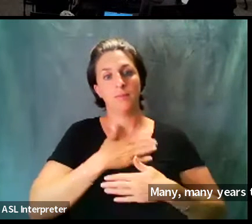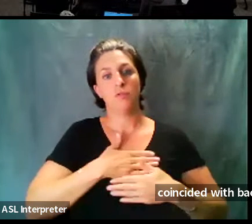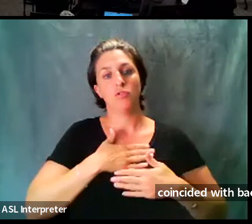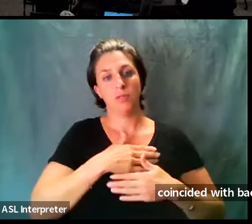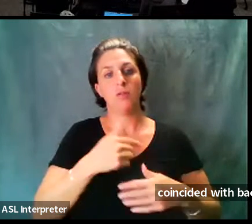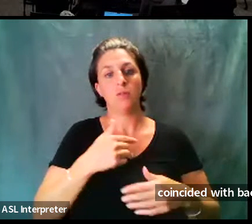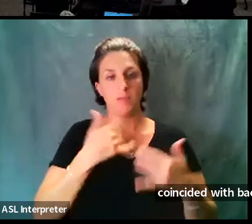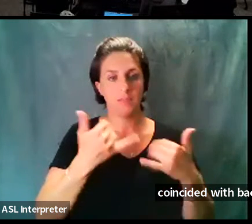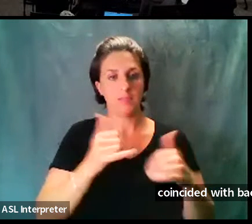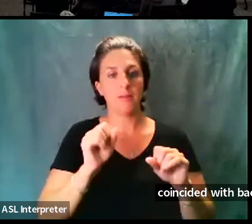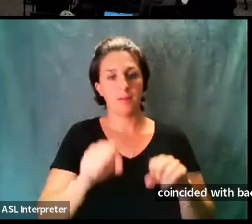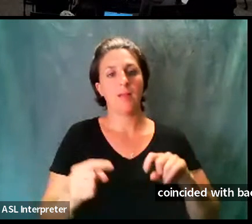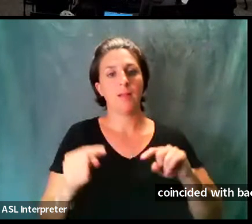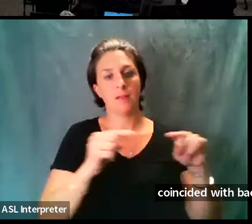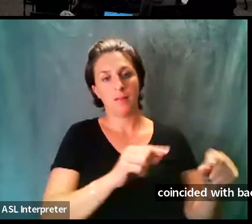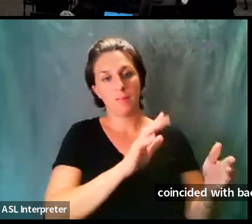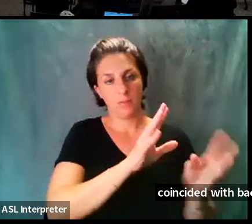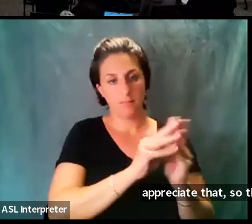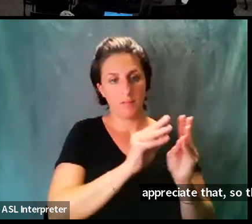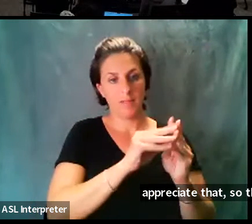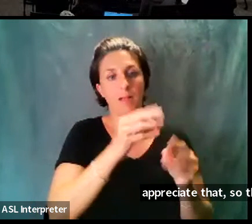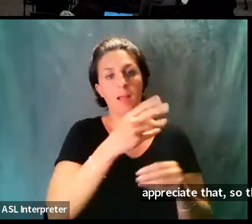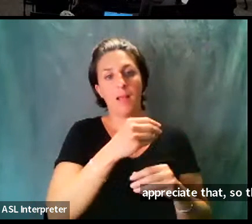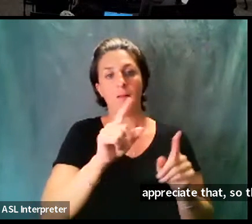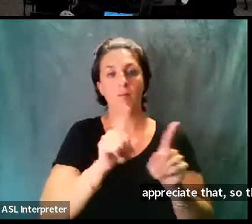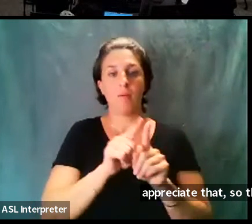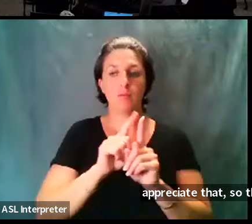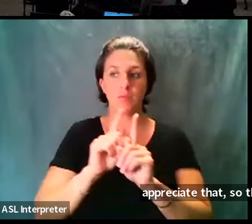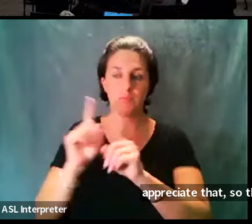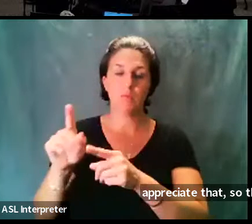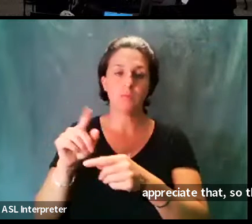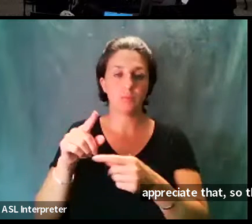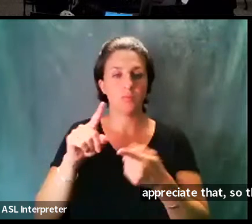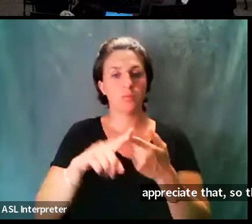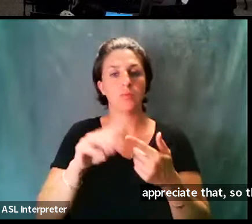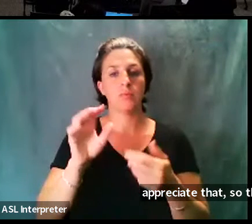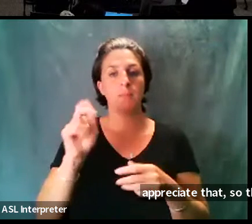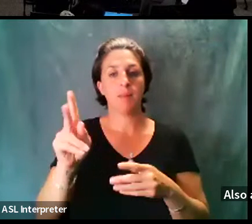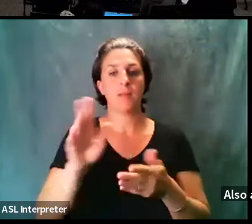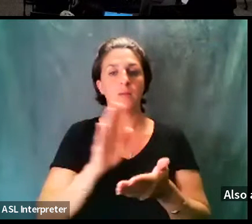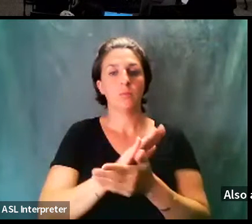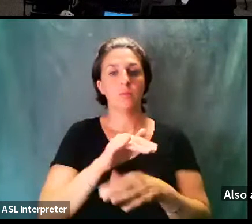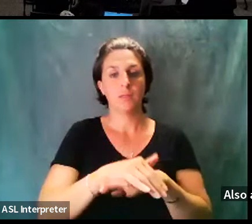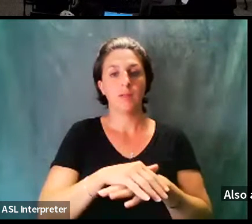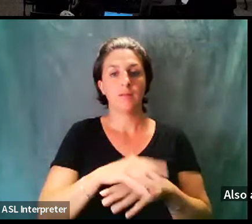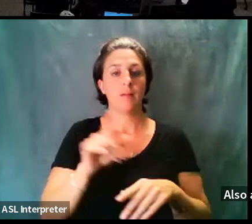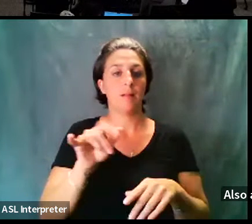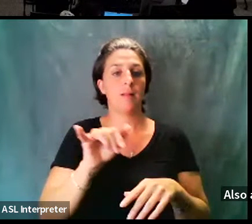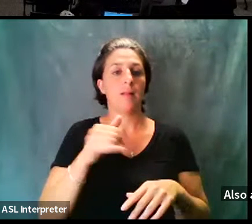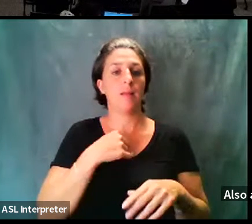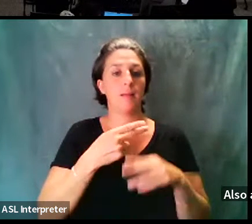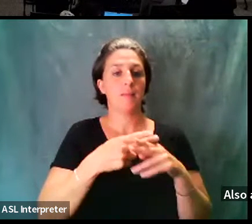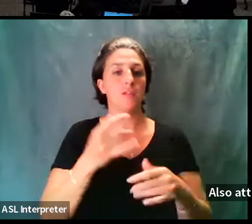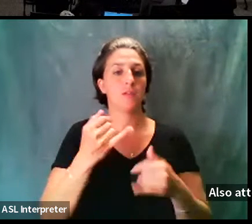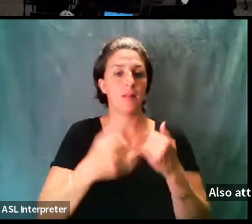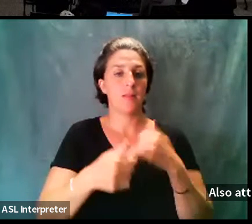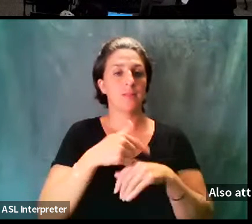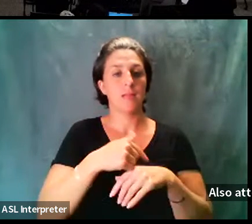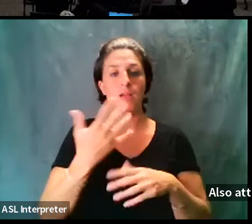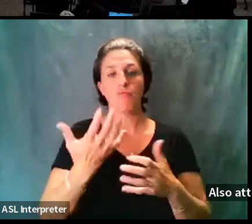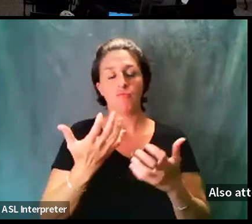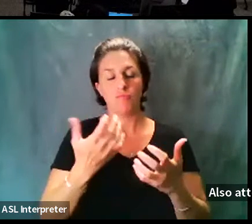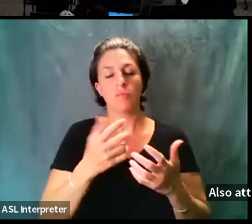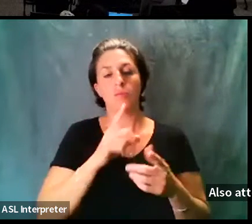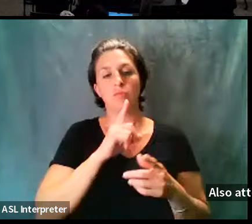the meetings and also attend back to school night. And as I mentioned last time, I do want to really